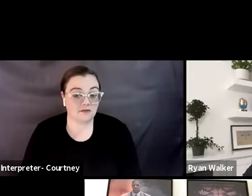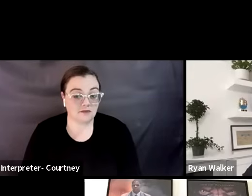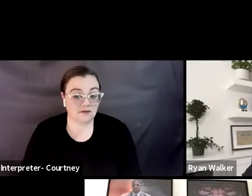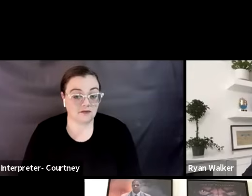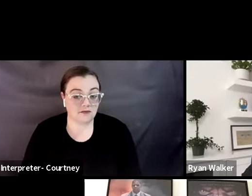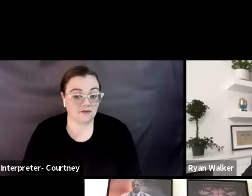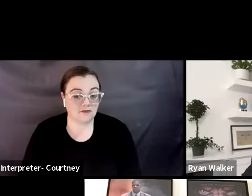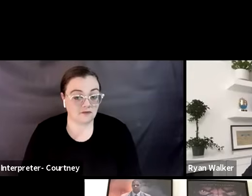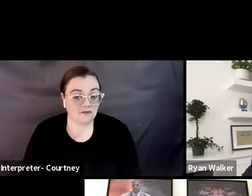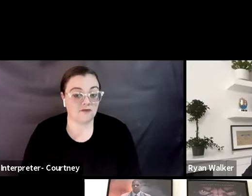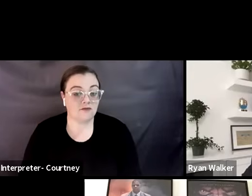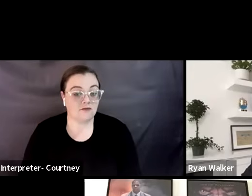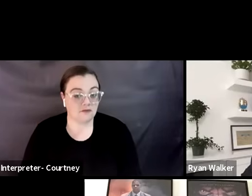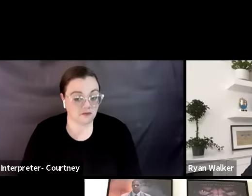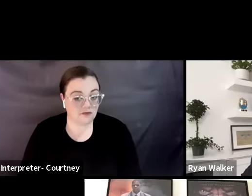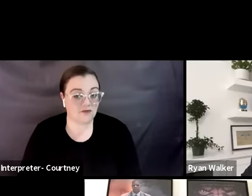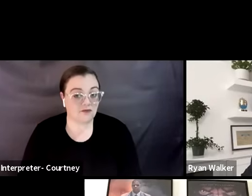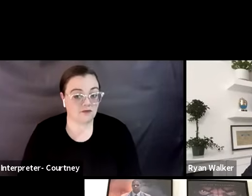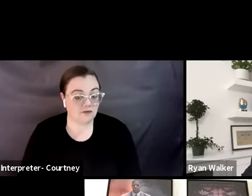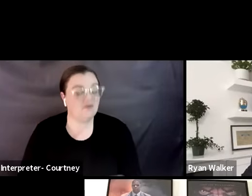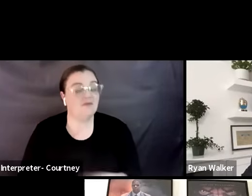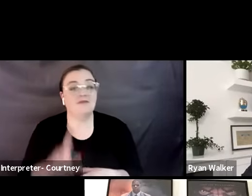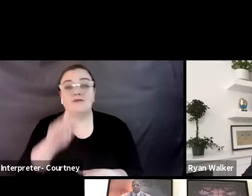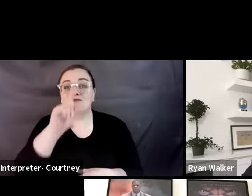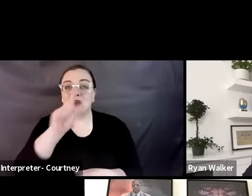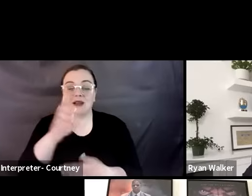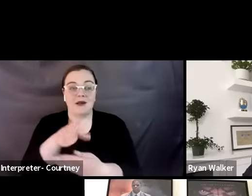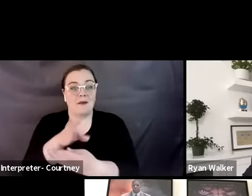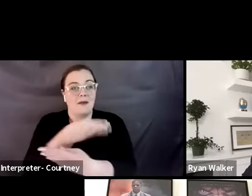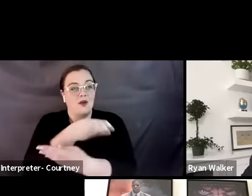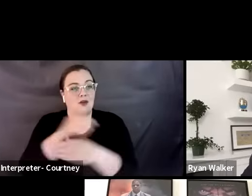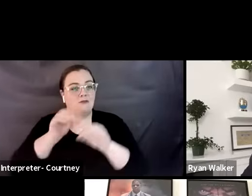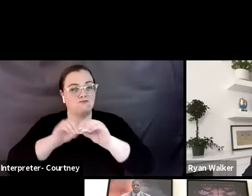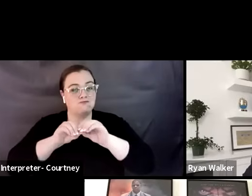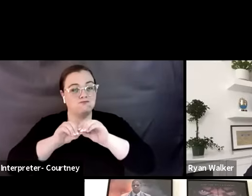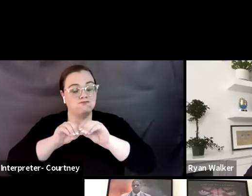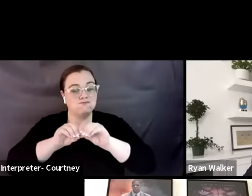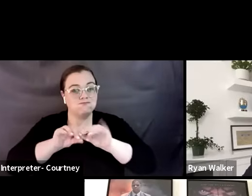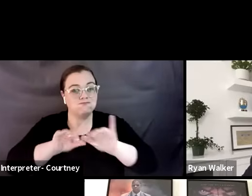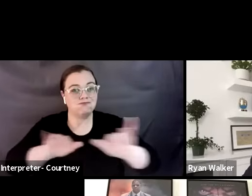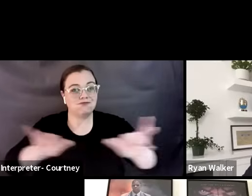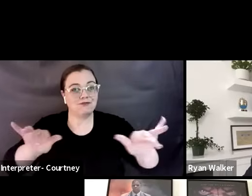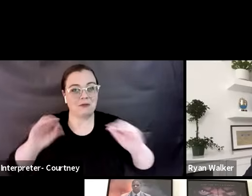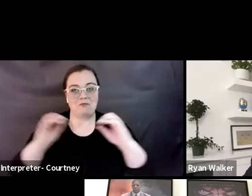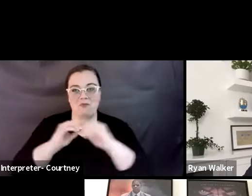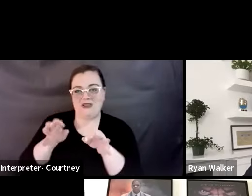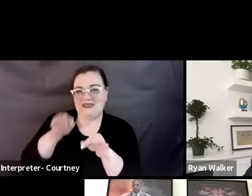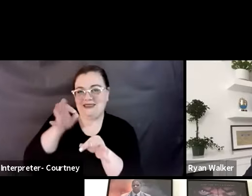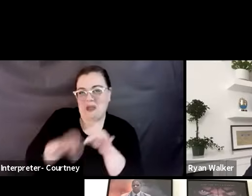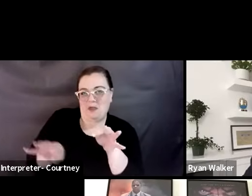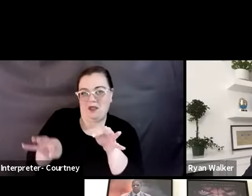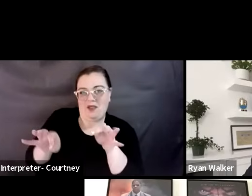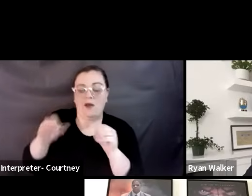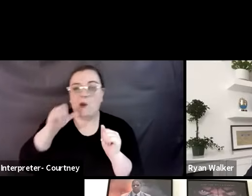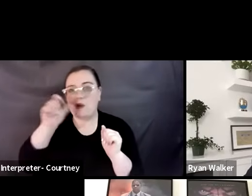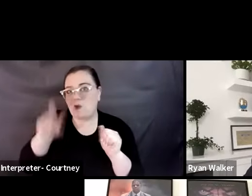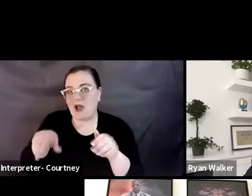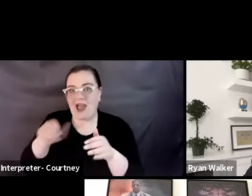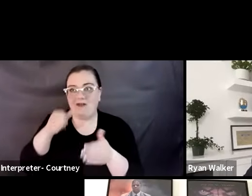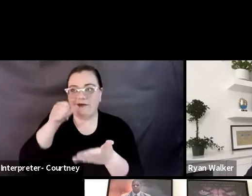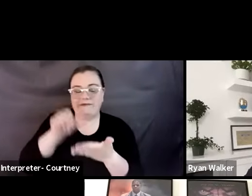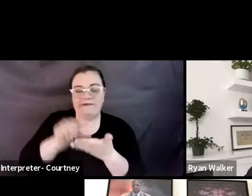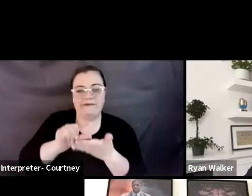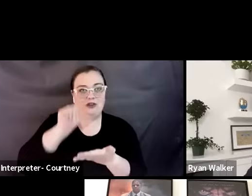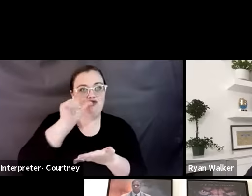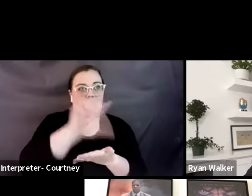because of the dissemination of music is much simpler, that we don't have to ship thousands of CDs to